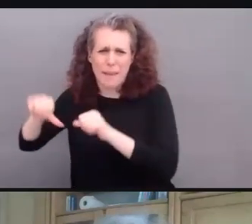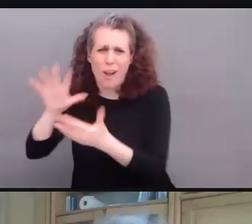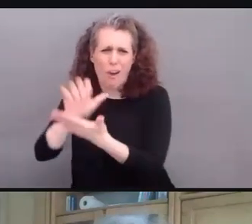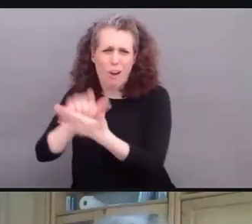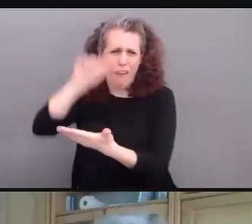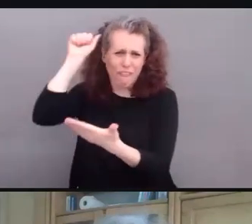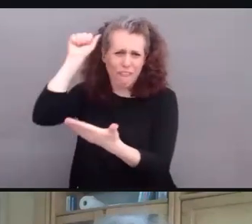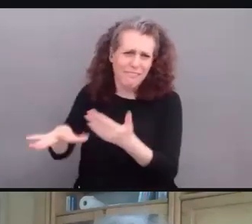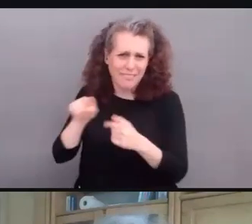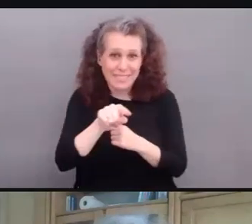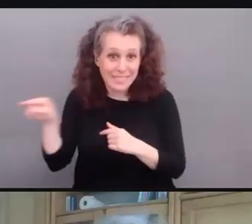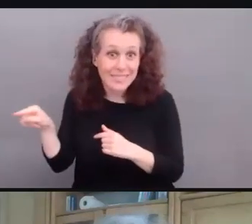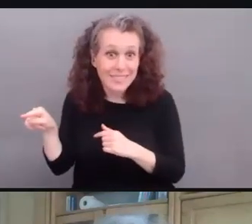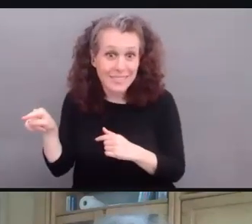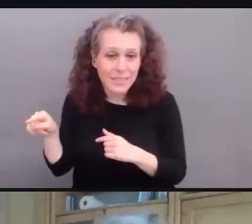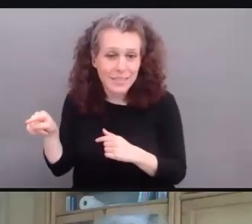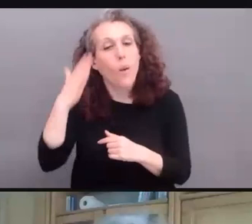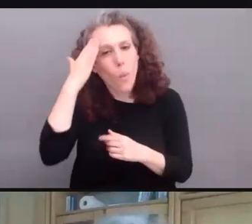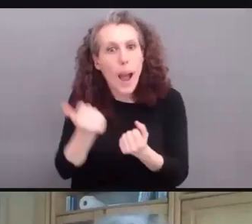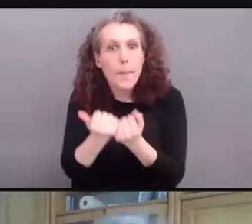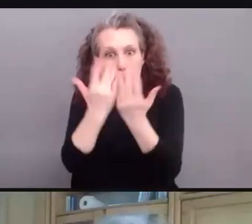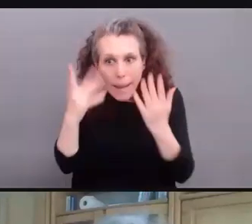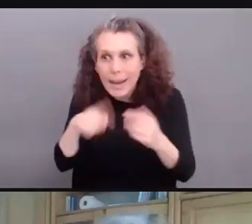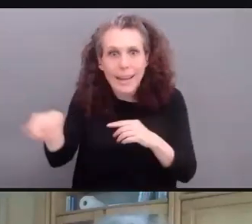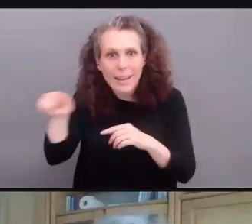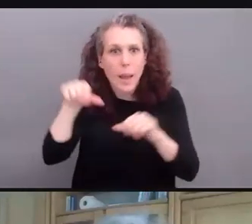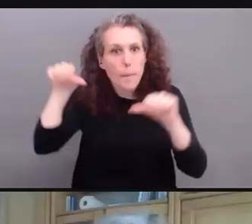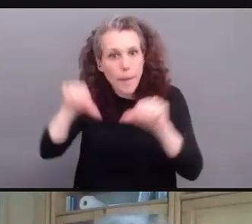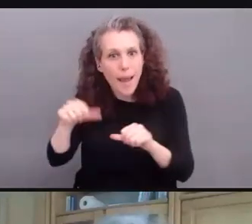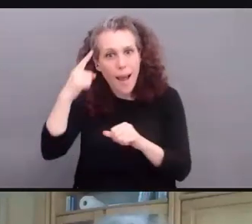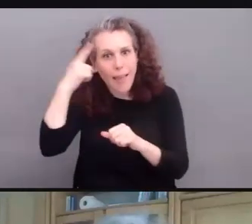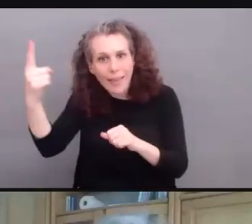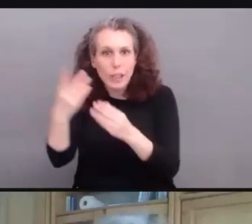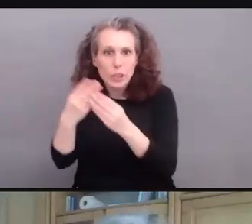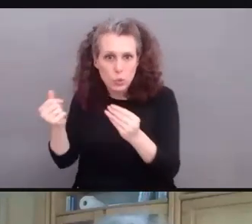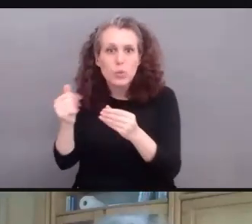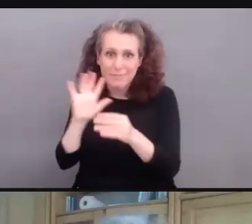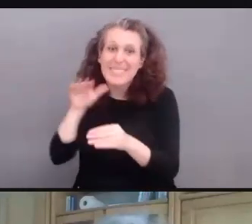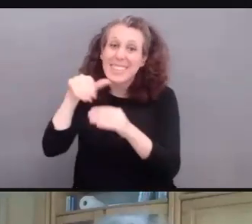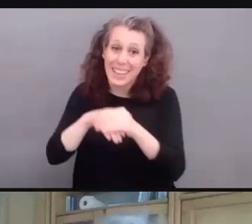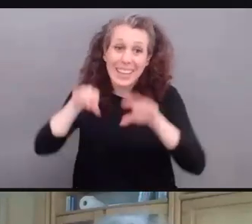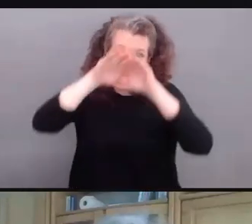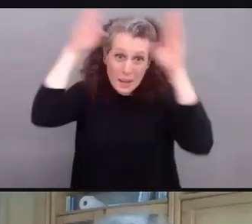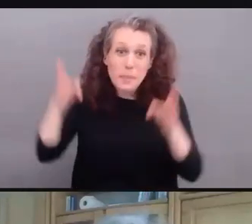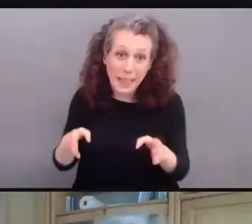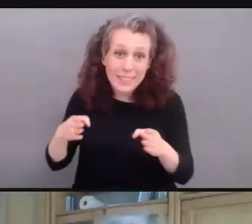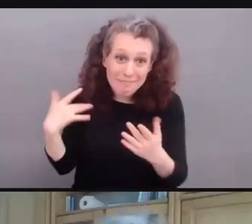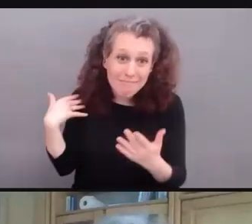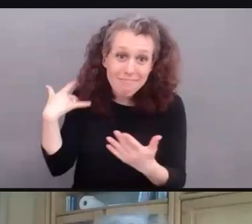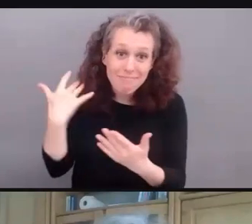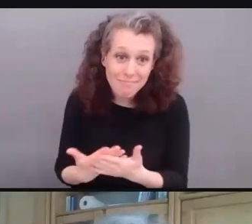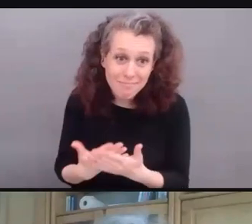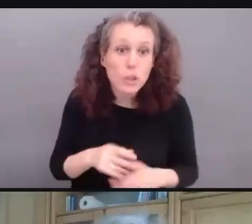are very often introduced in the building practice, and to make people aware of